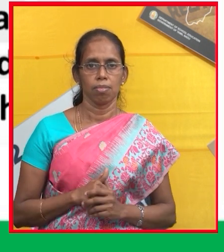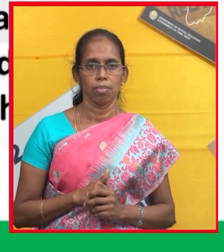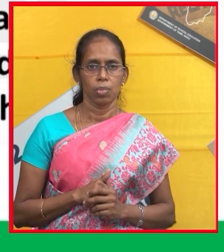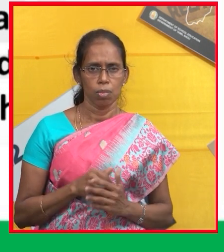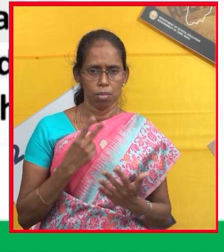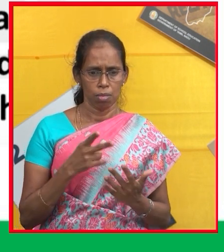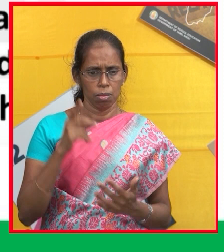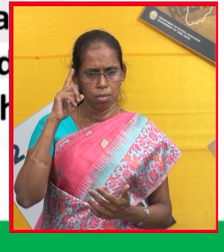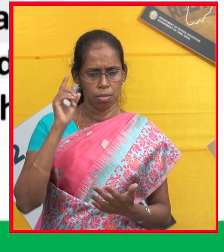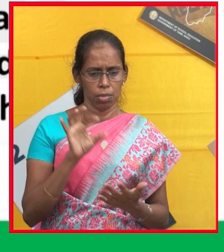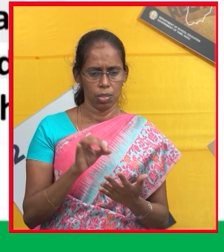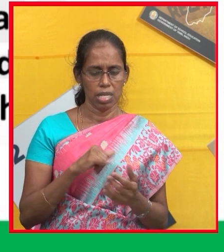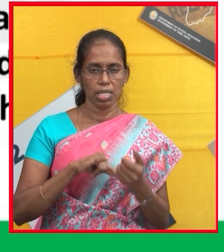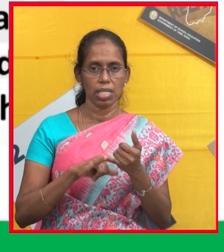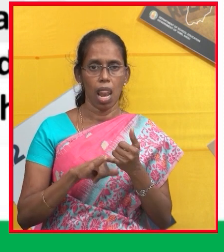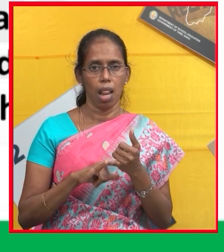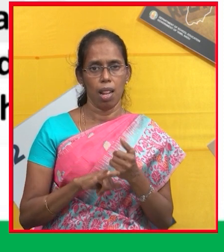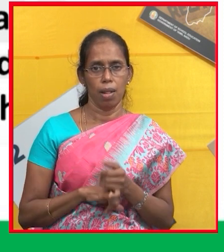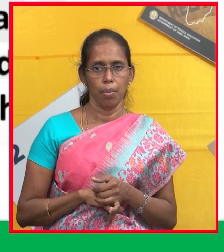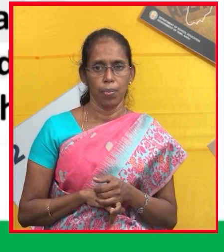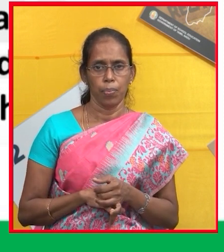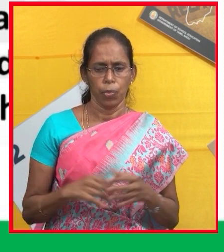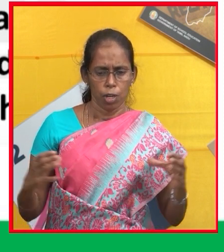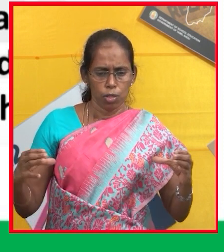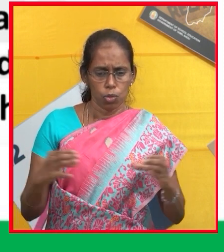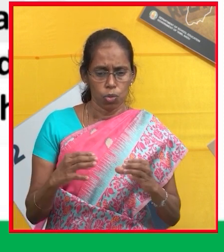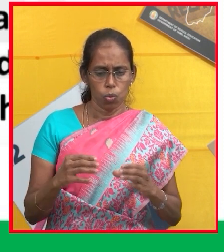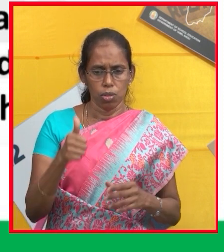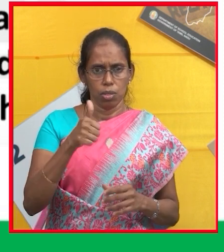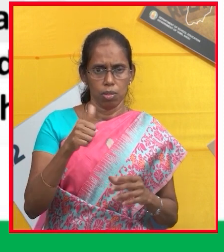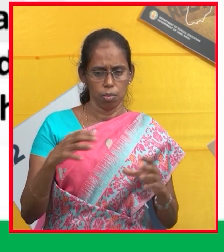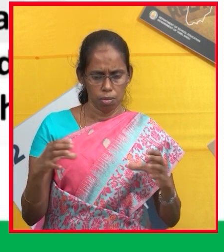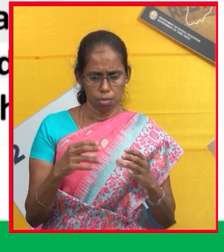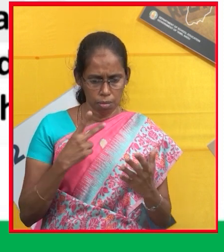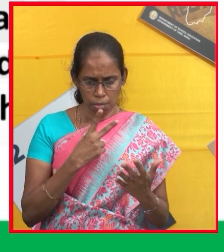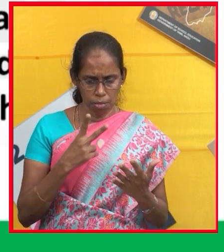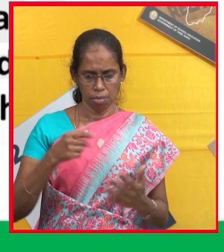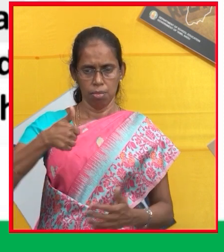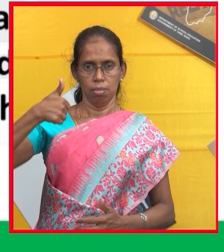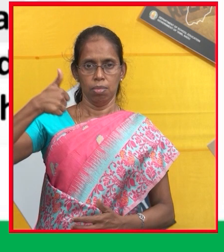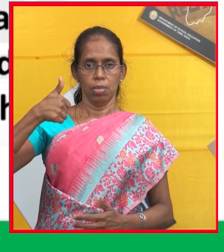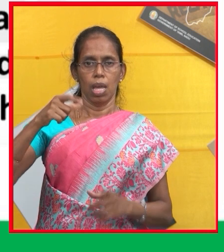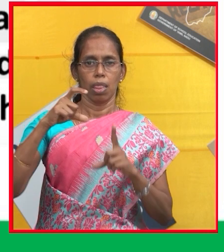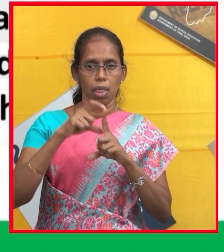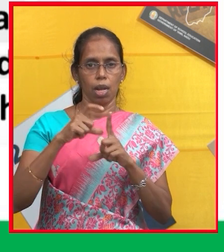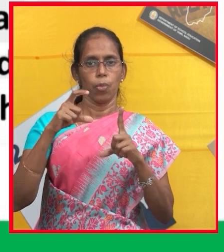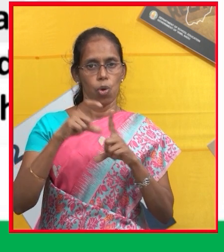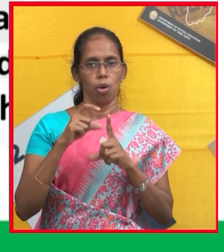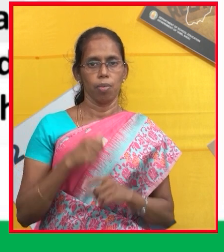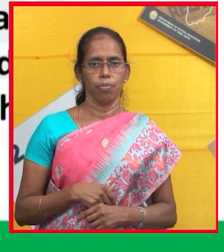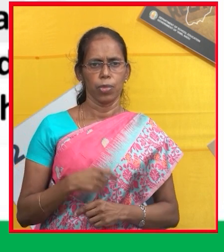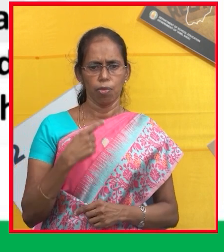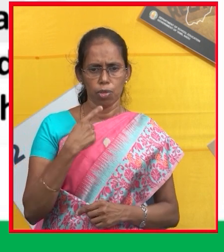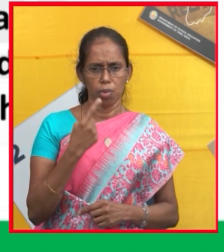little survival skills we showcased. The crew was monitored by Commander Dilip Don. But I was